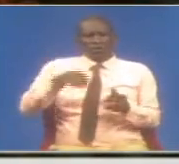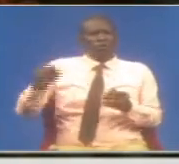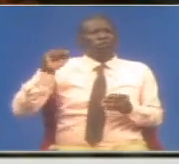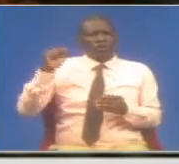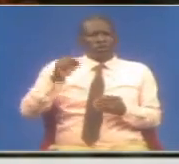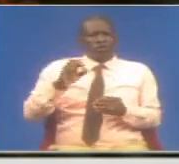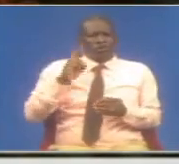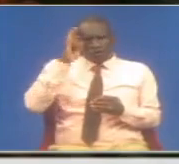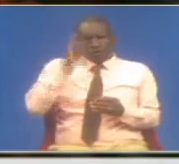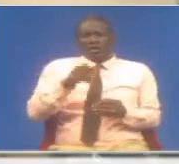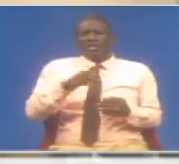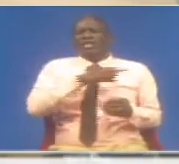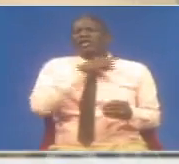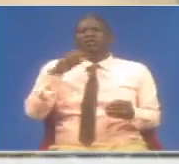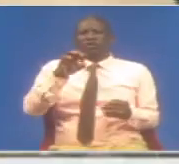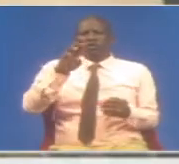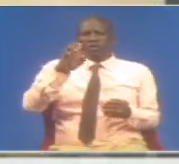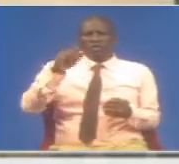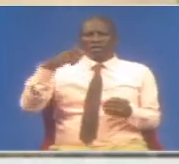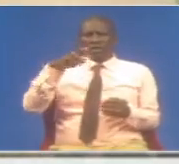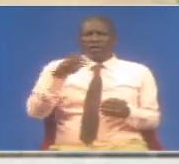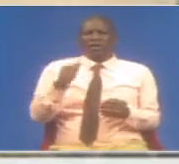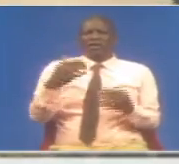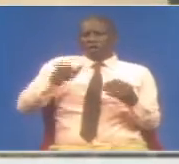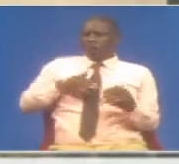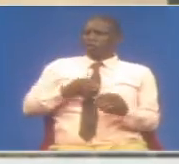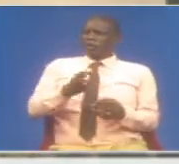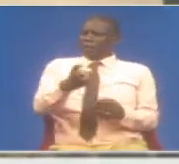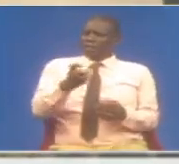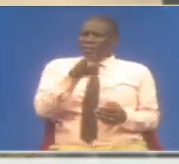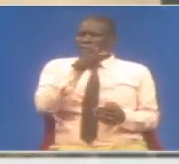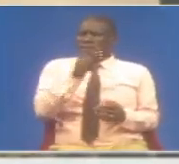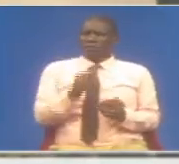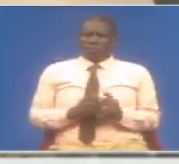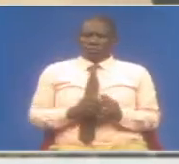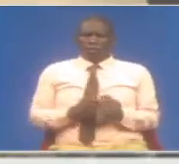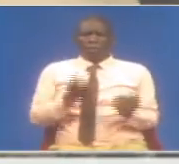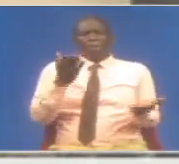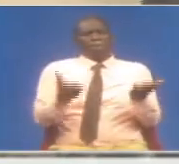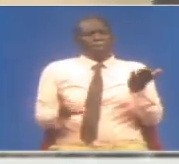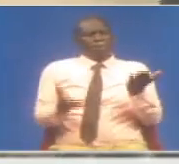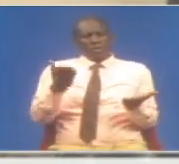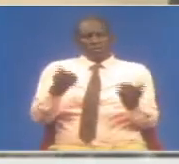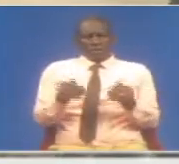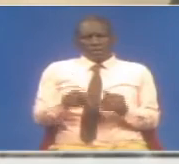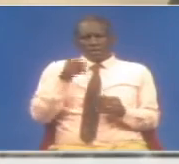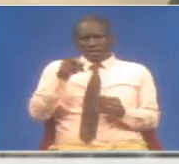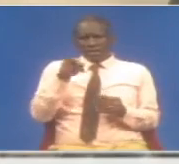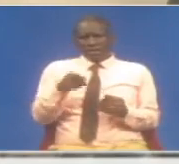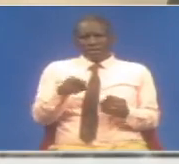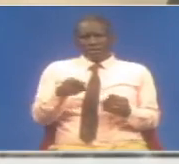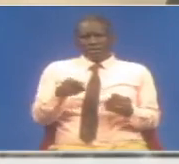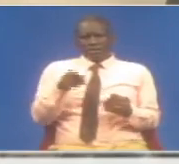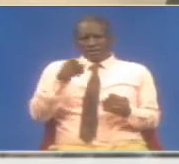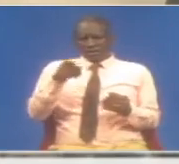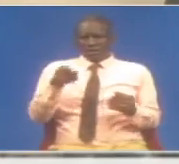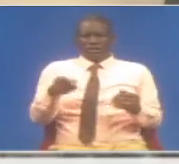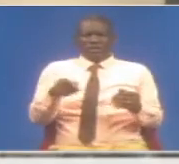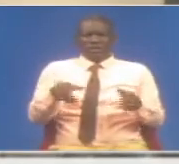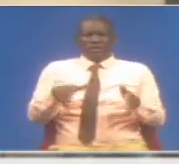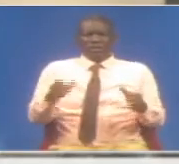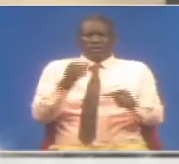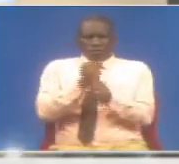in Waithera's killing. Yani mama amepigwa risasi. Pengine this is practice. Wajue